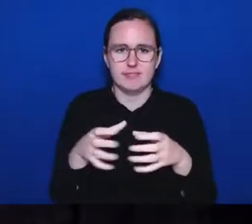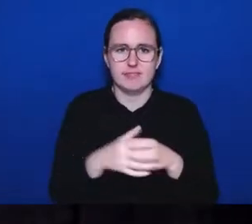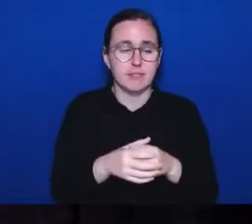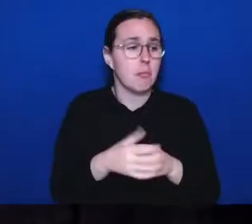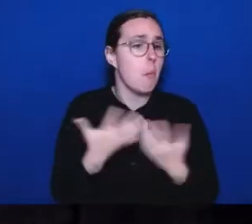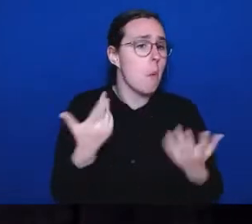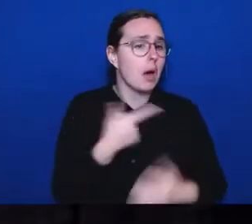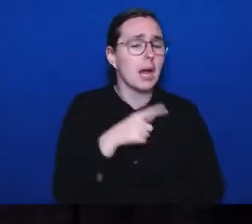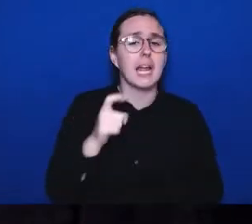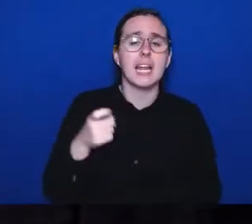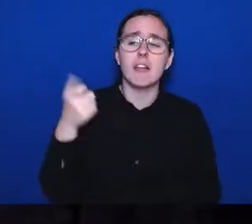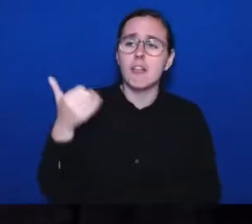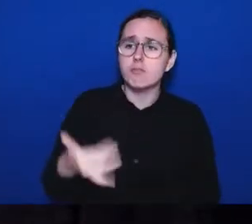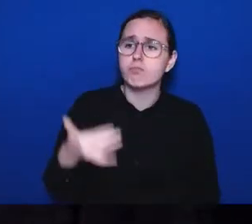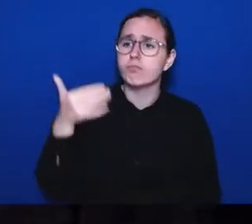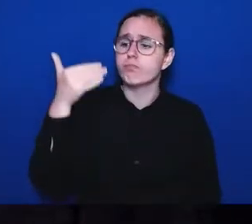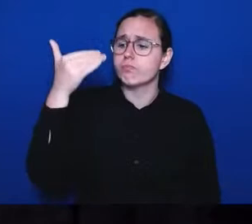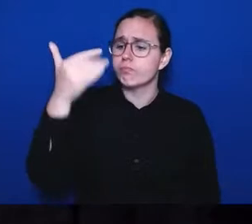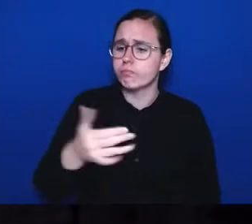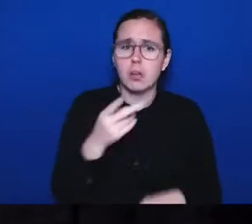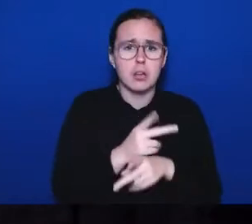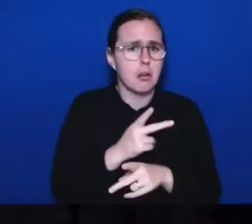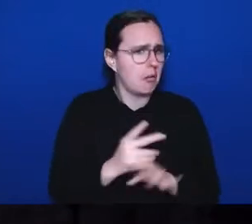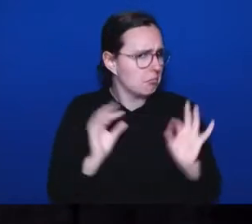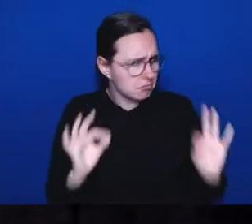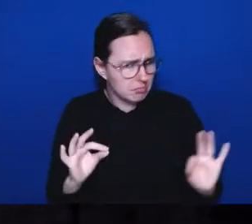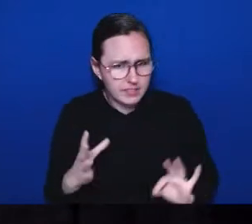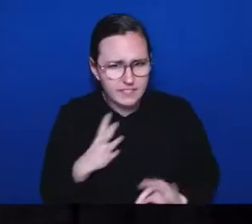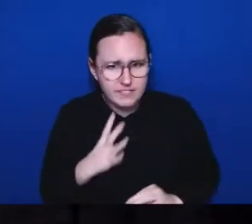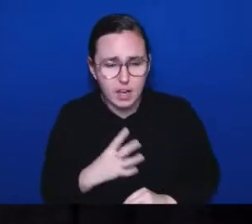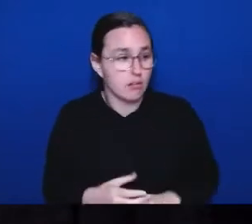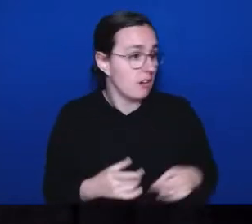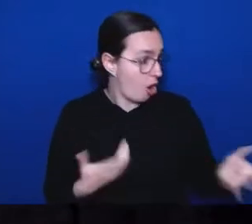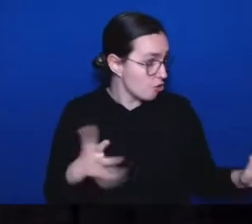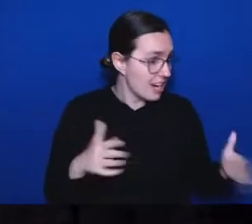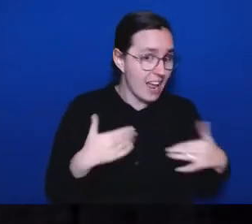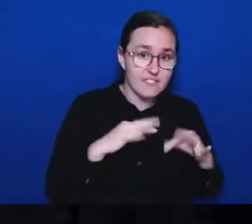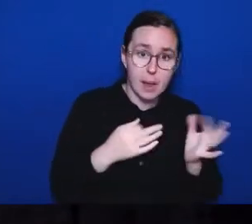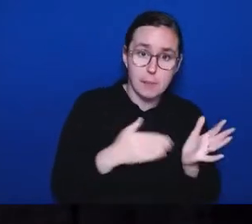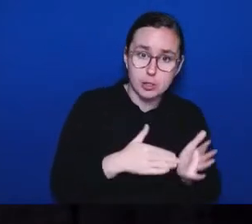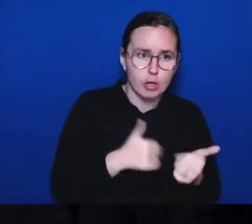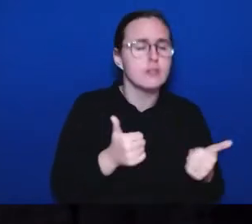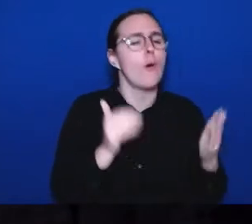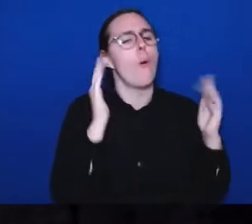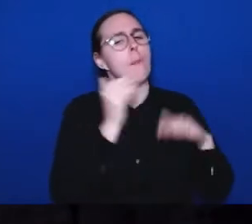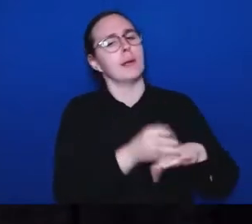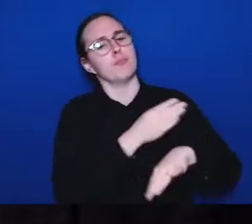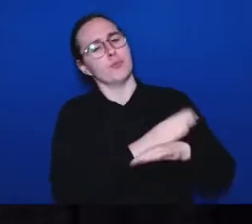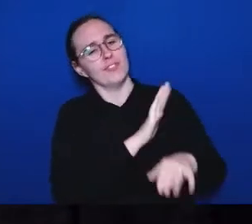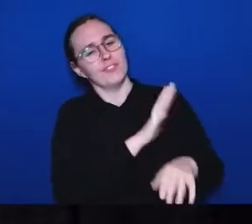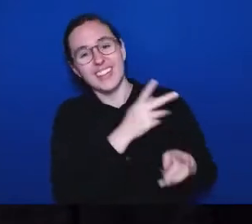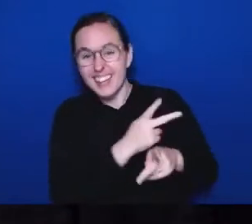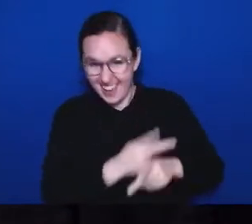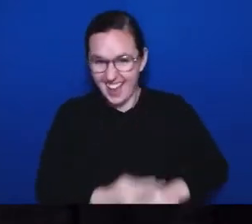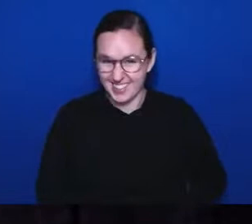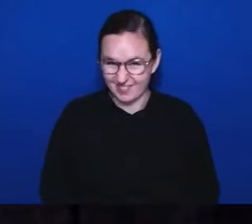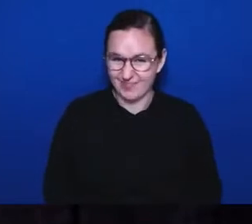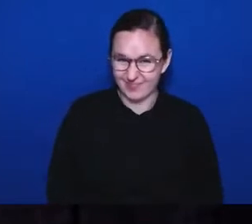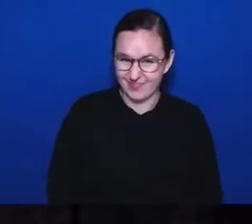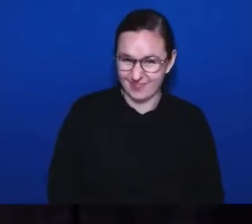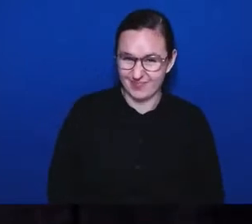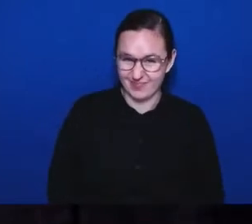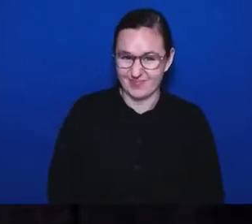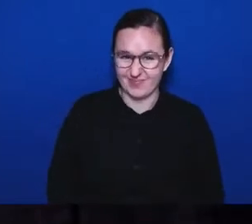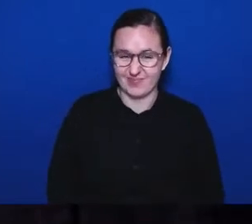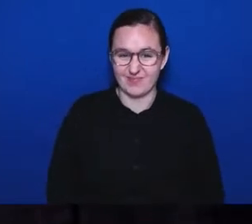fundamental care in the province. And that's the work we have to continue to work on. This is one step, but I would